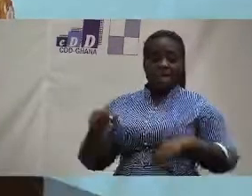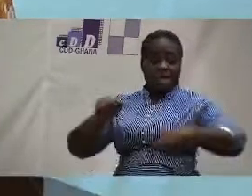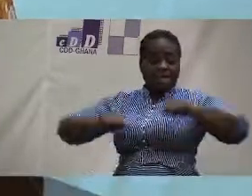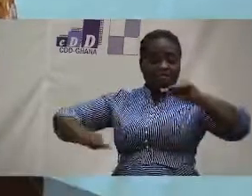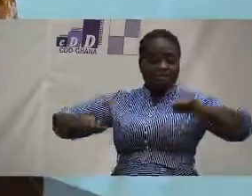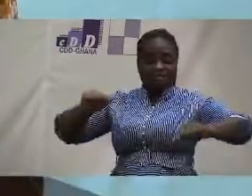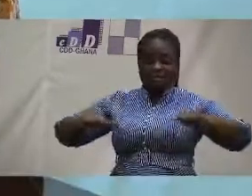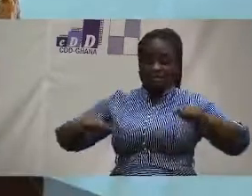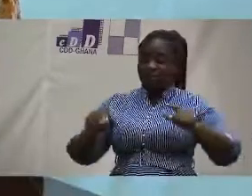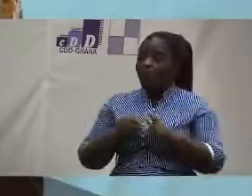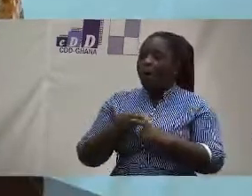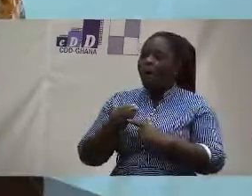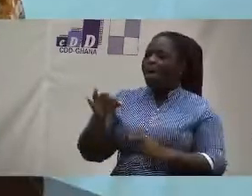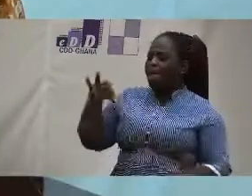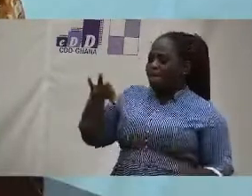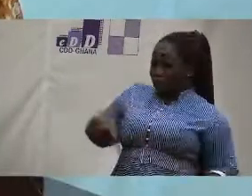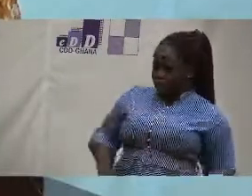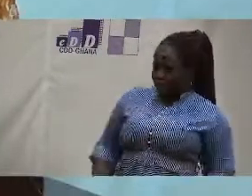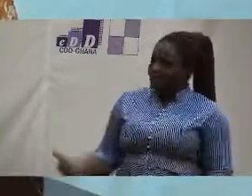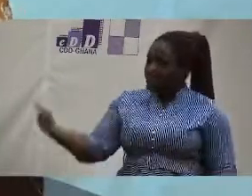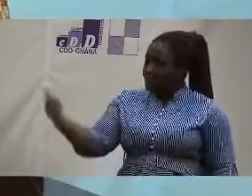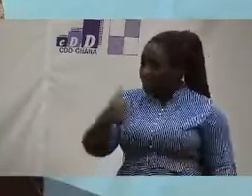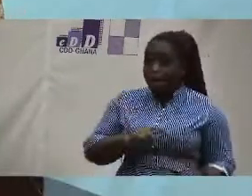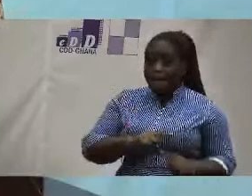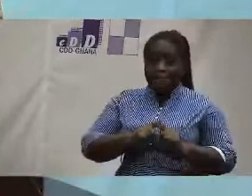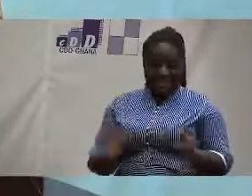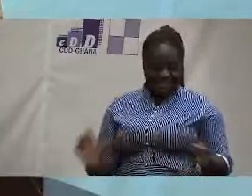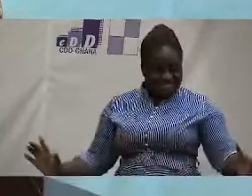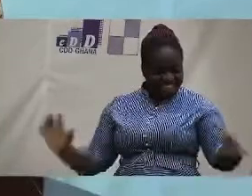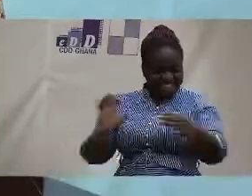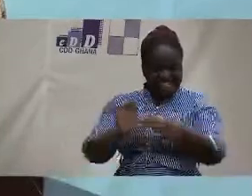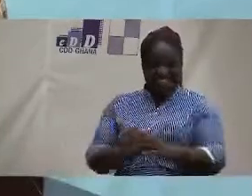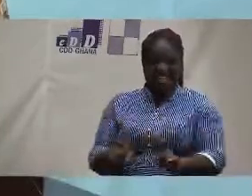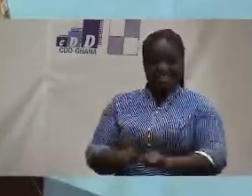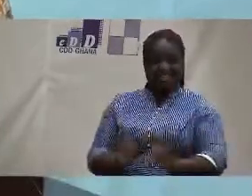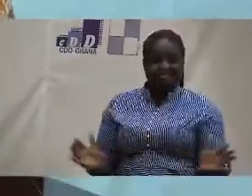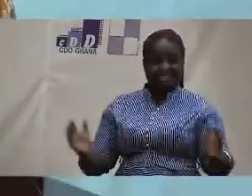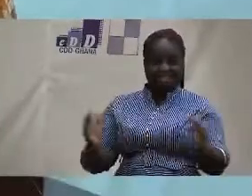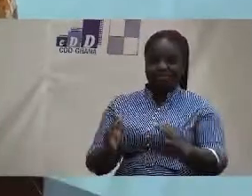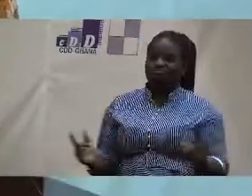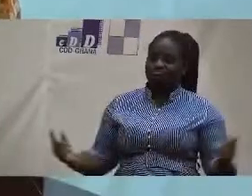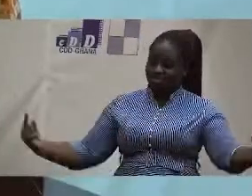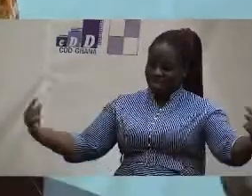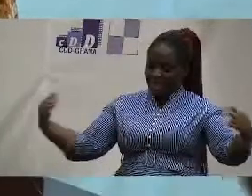administration or to benefit them. But together as a collective, we came